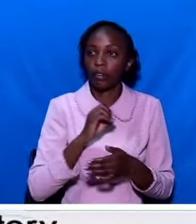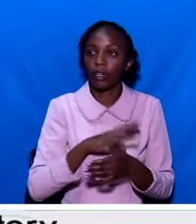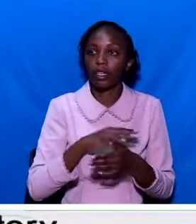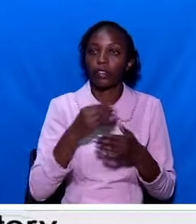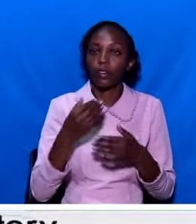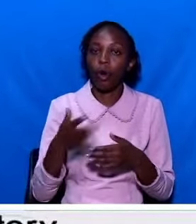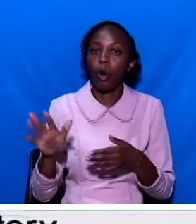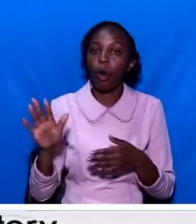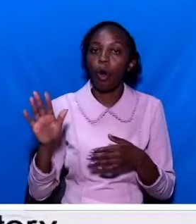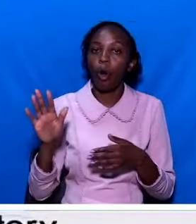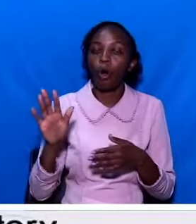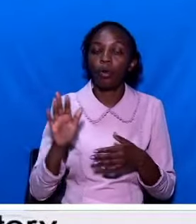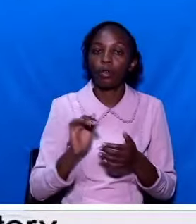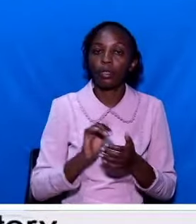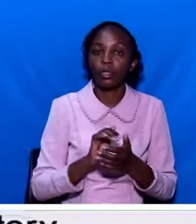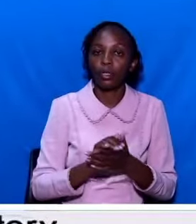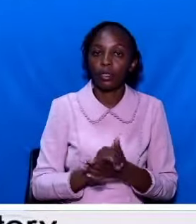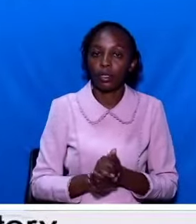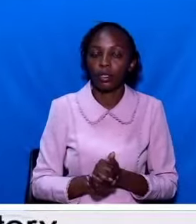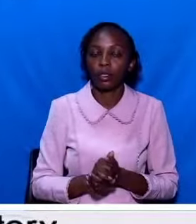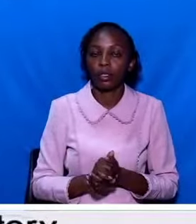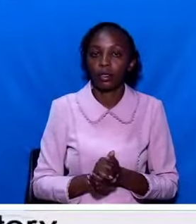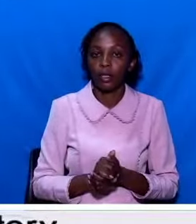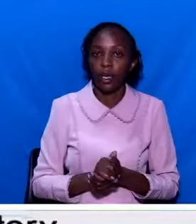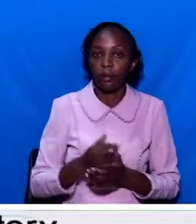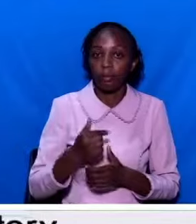he is God.